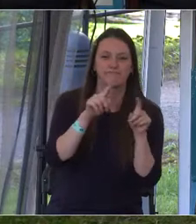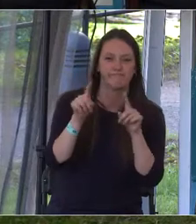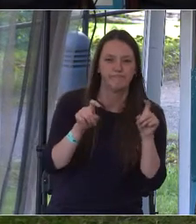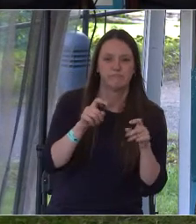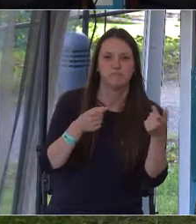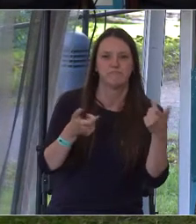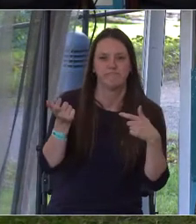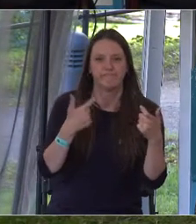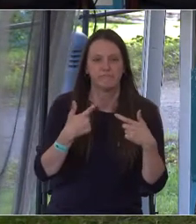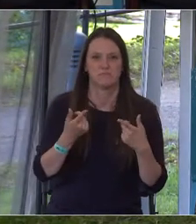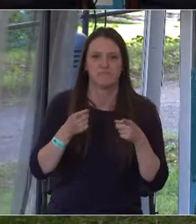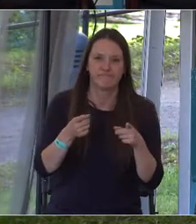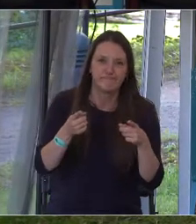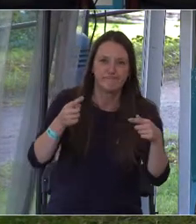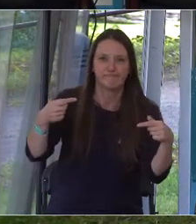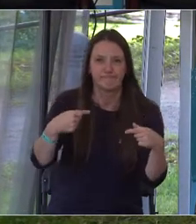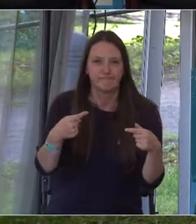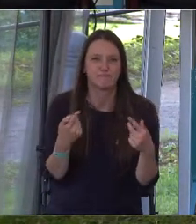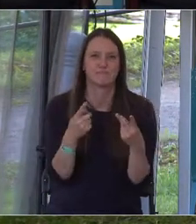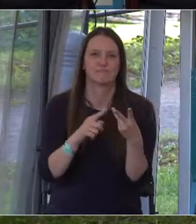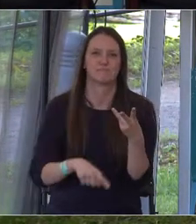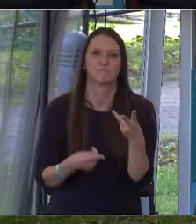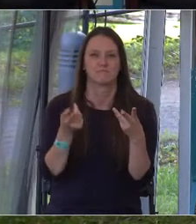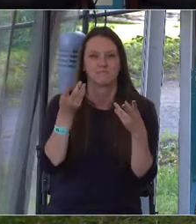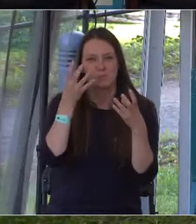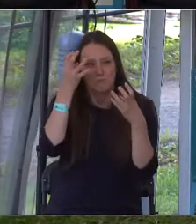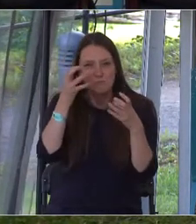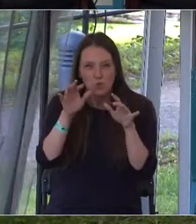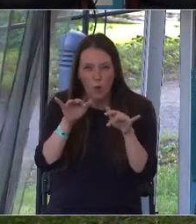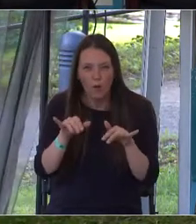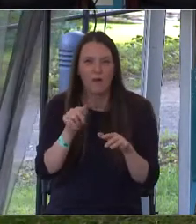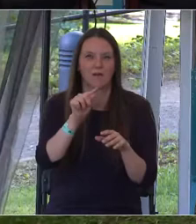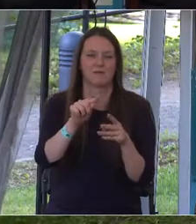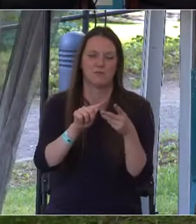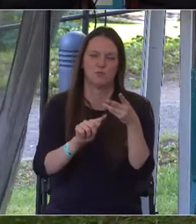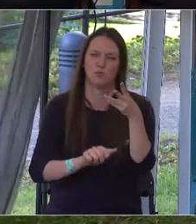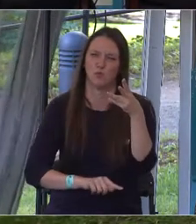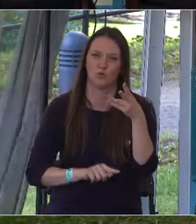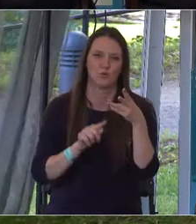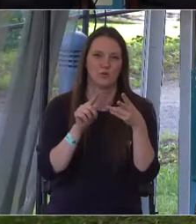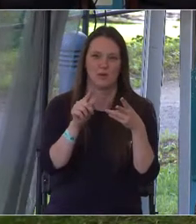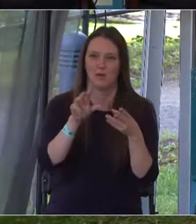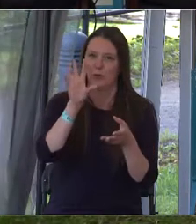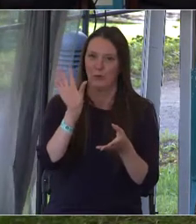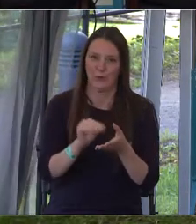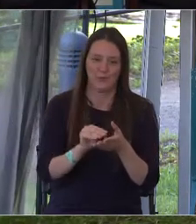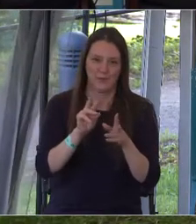issues, bullying, cyber trolling, especially when this